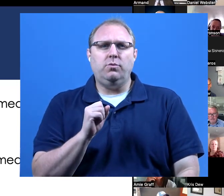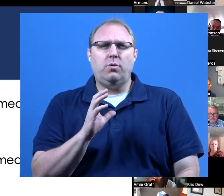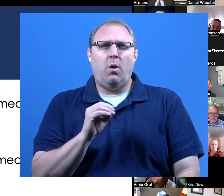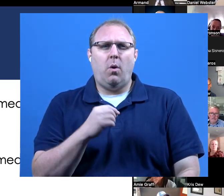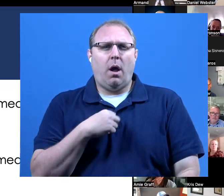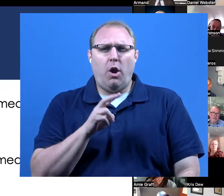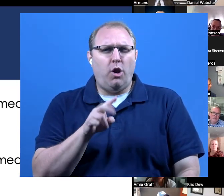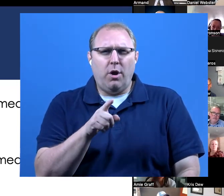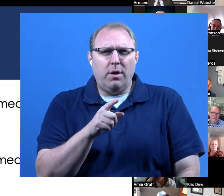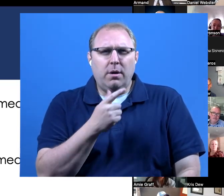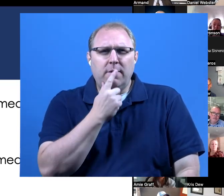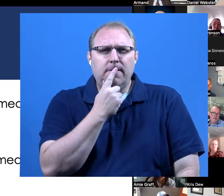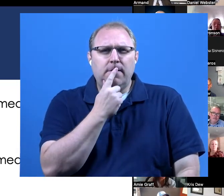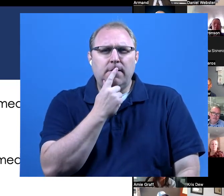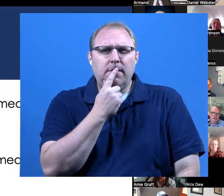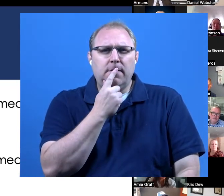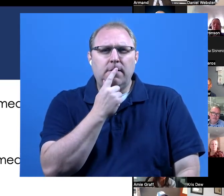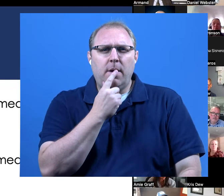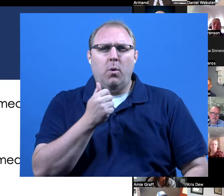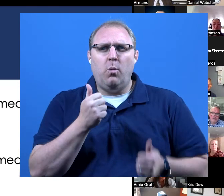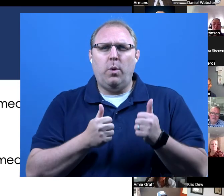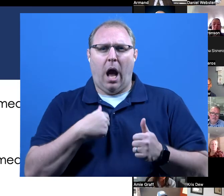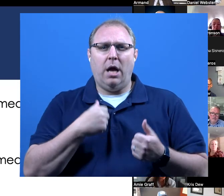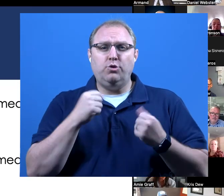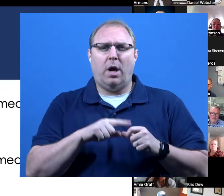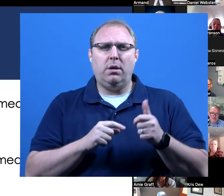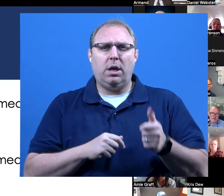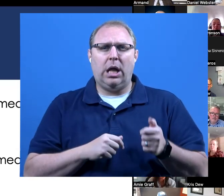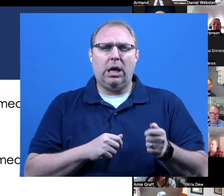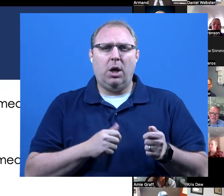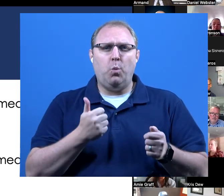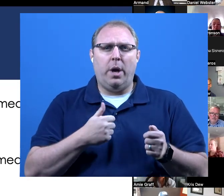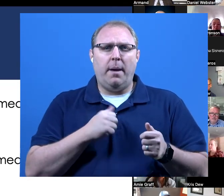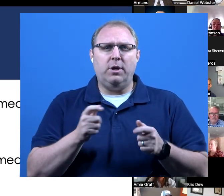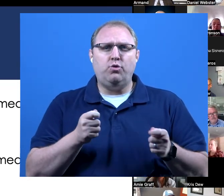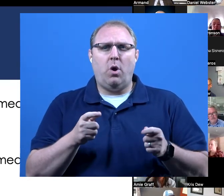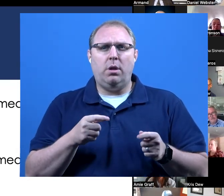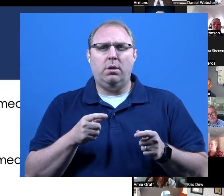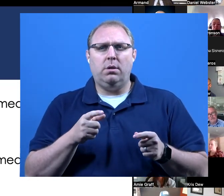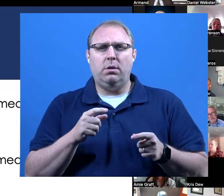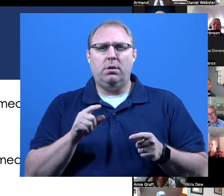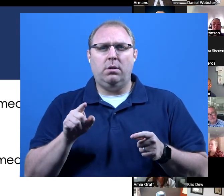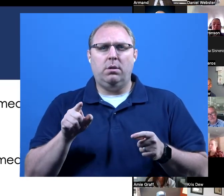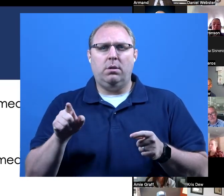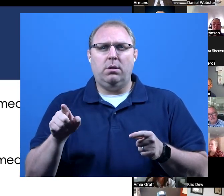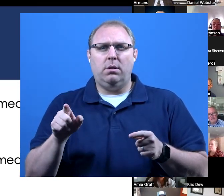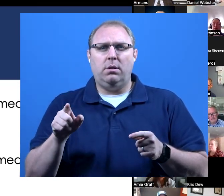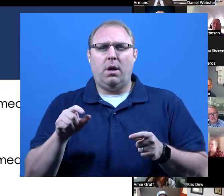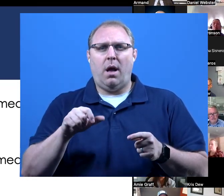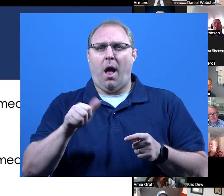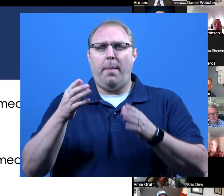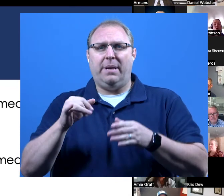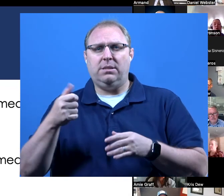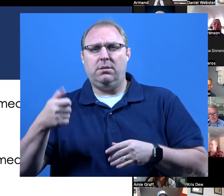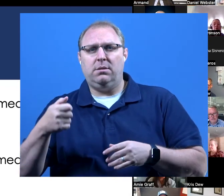or over-the-counter type medications, including medical cannabis. So this is a question that I get on